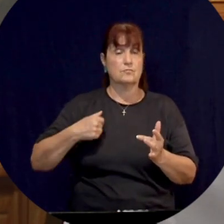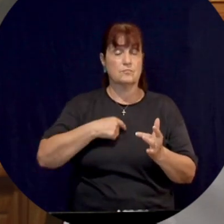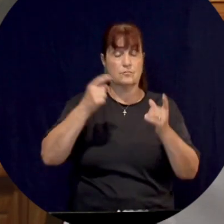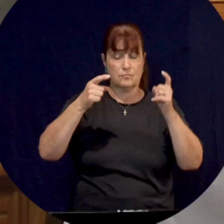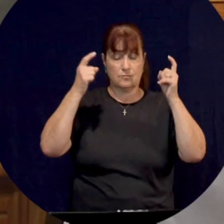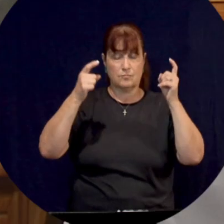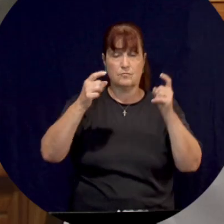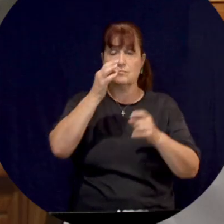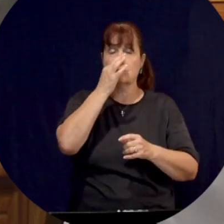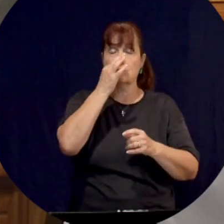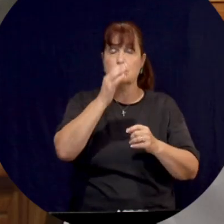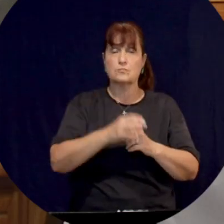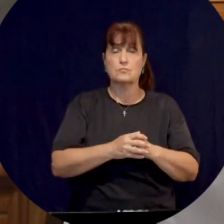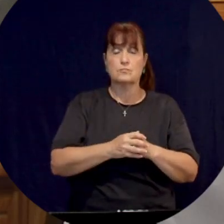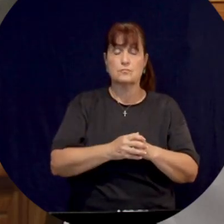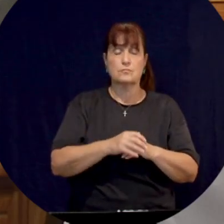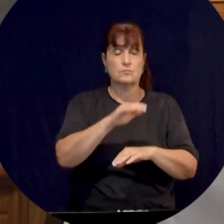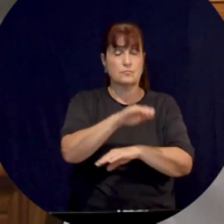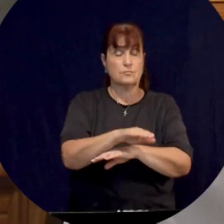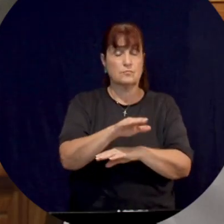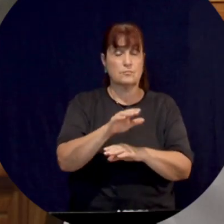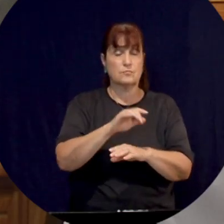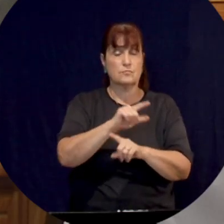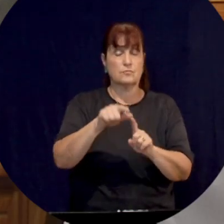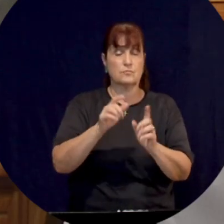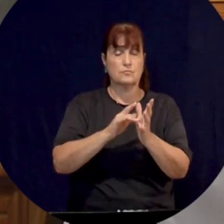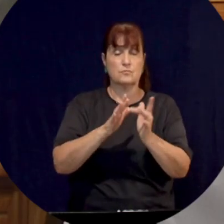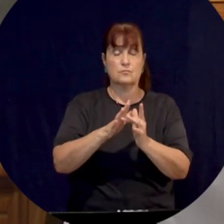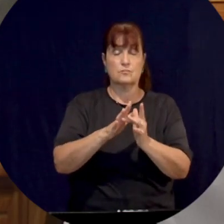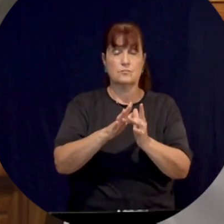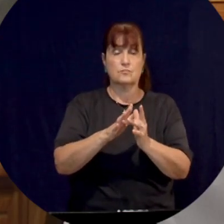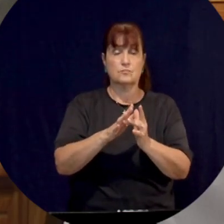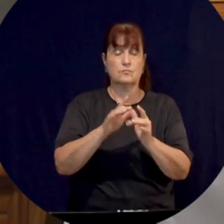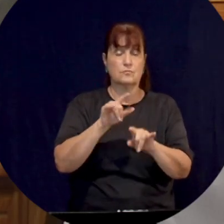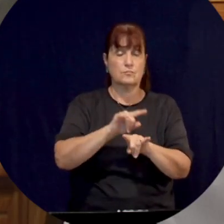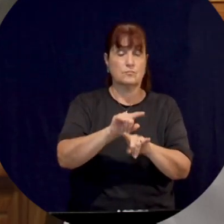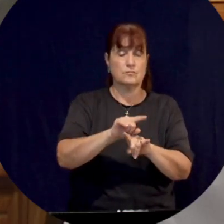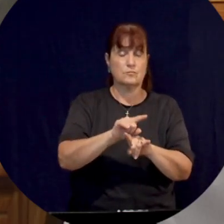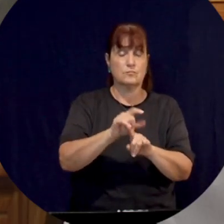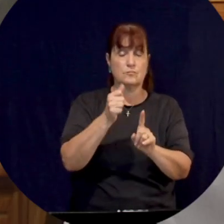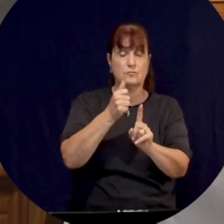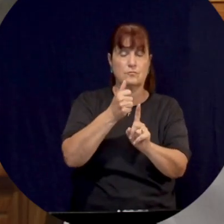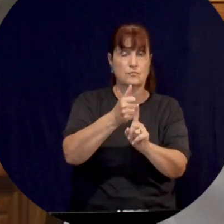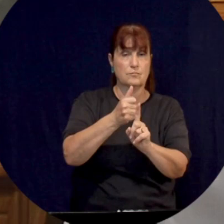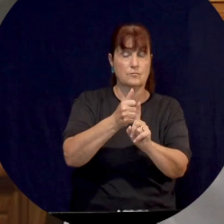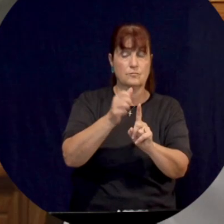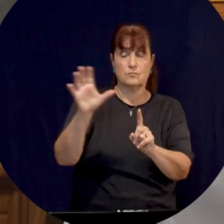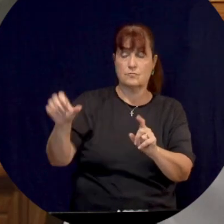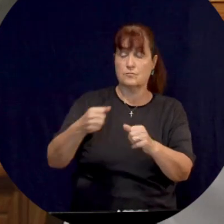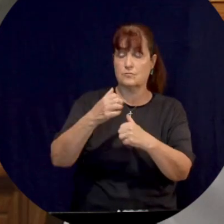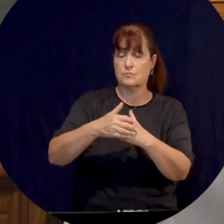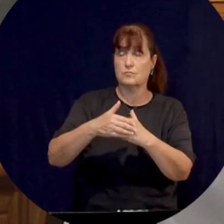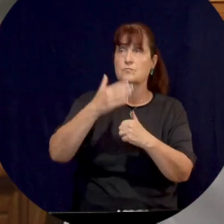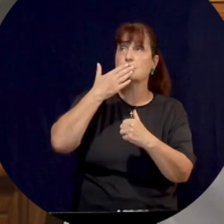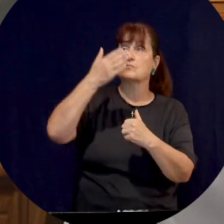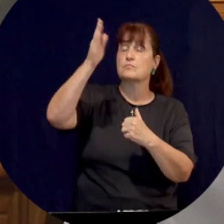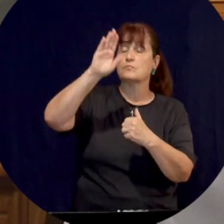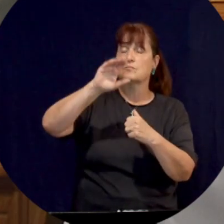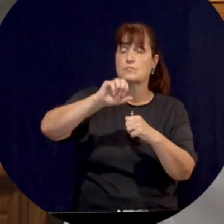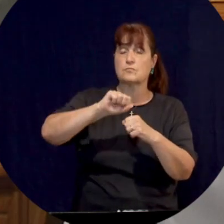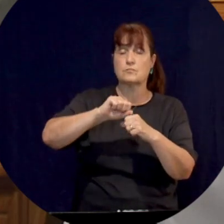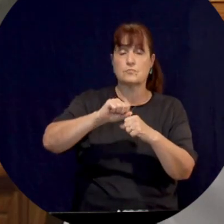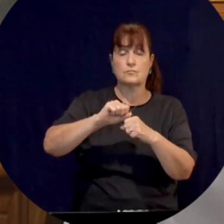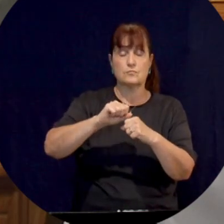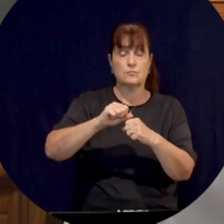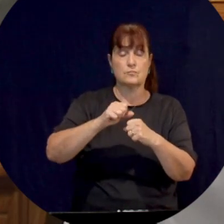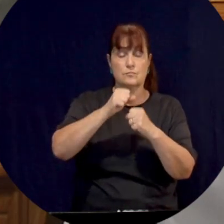Eucharist. For on the night when he was betrayed, he himself took bread, and giving you thanks, he